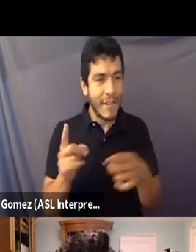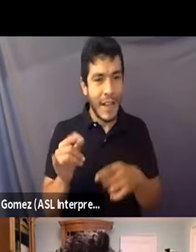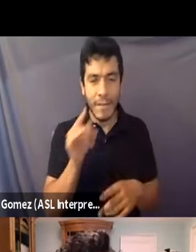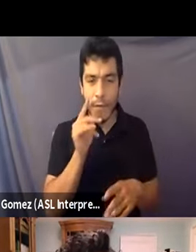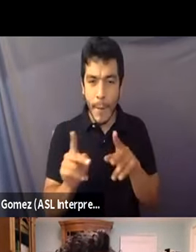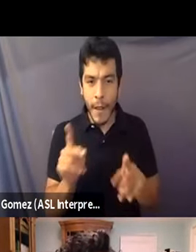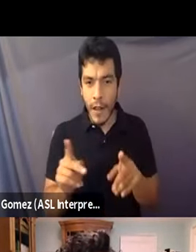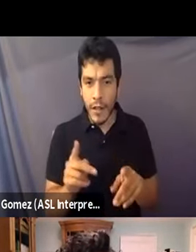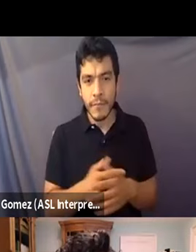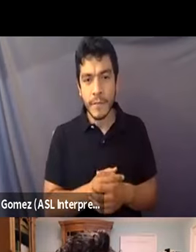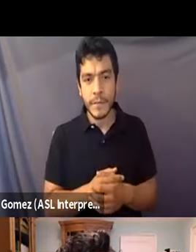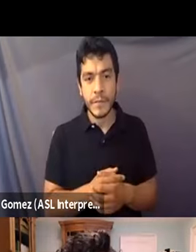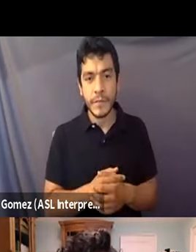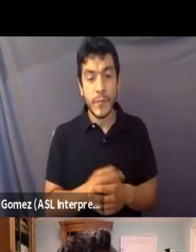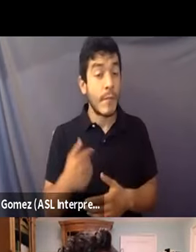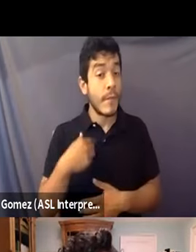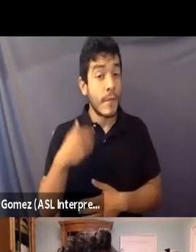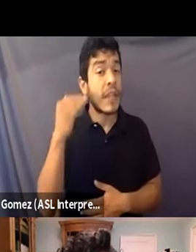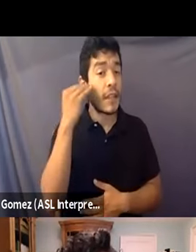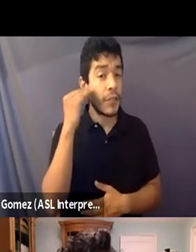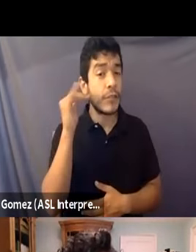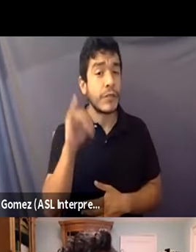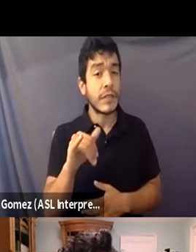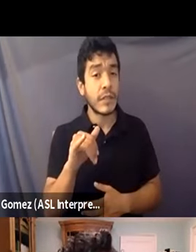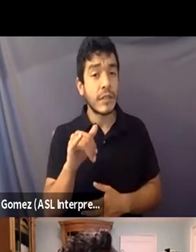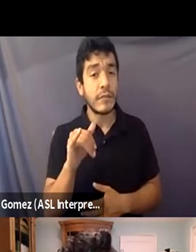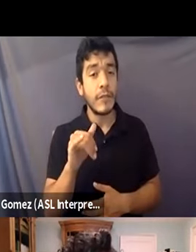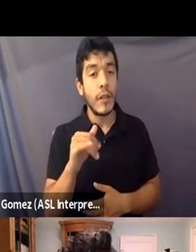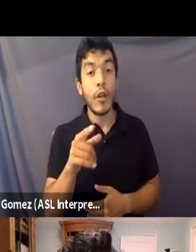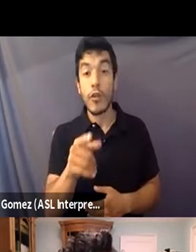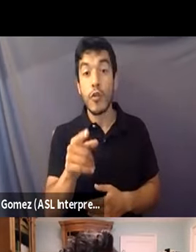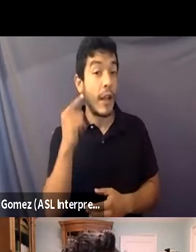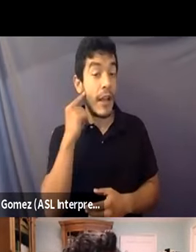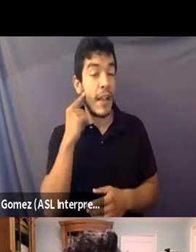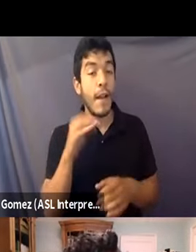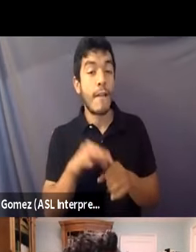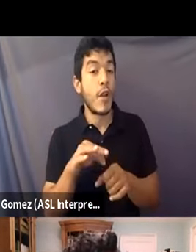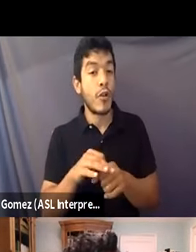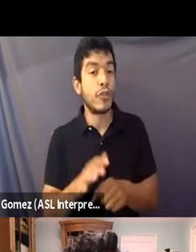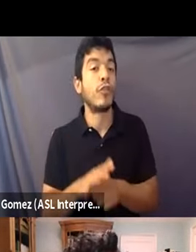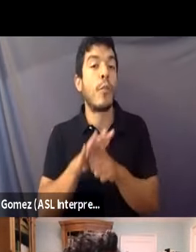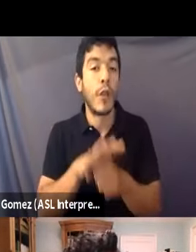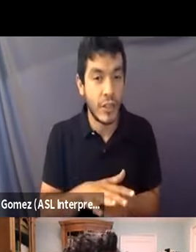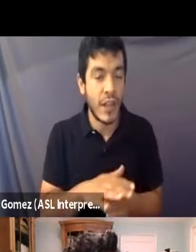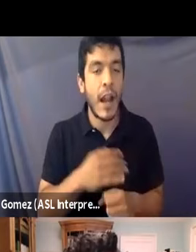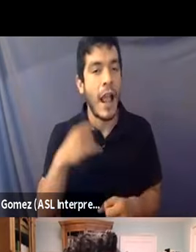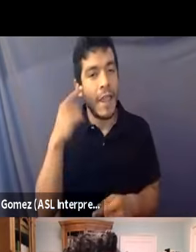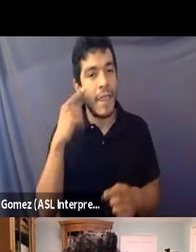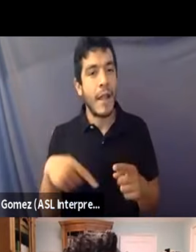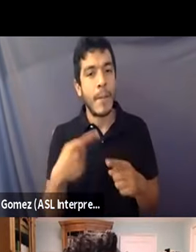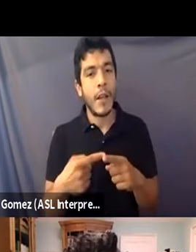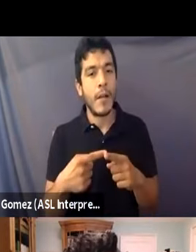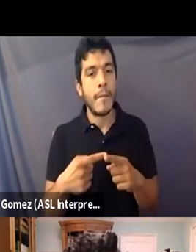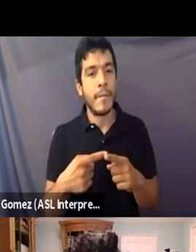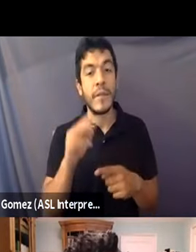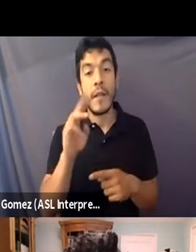That I know that, you know, folks often, when you hear voter suppression, they think about Bubba,